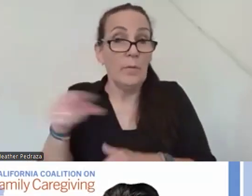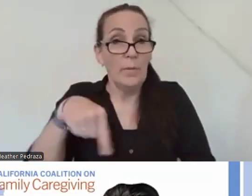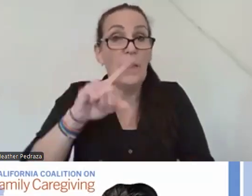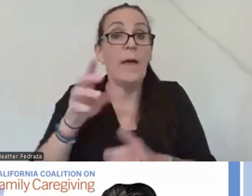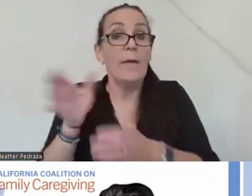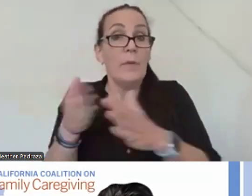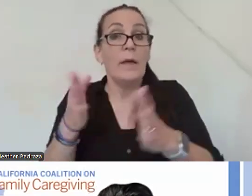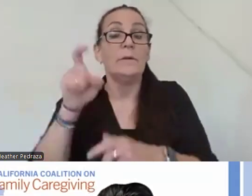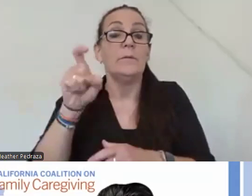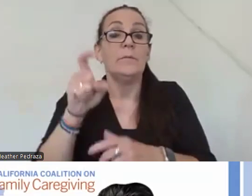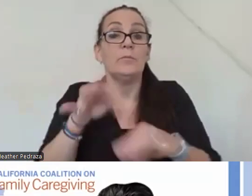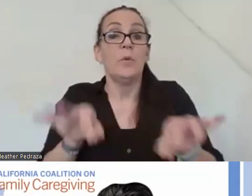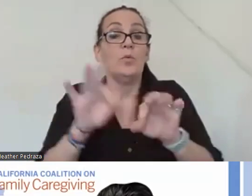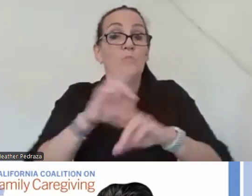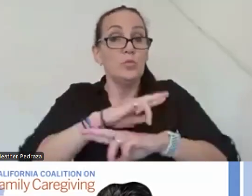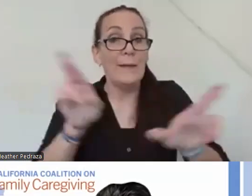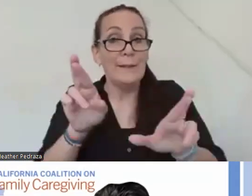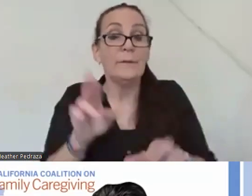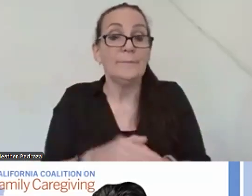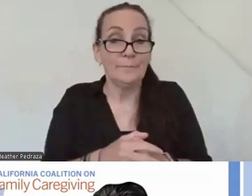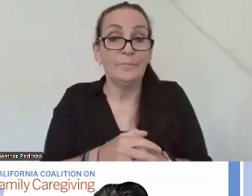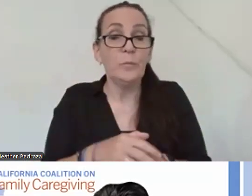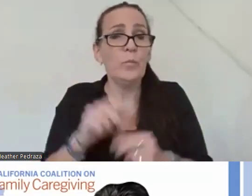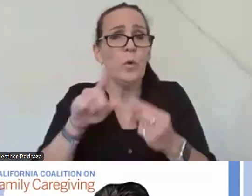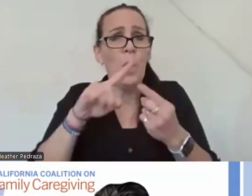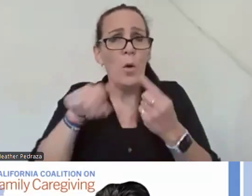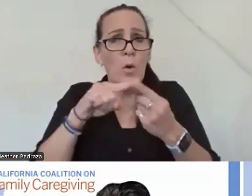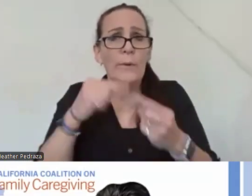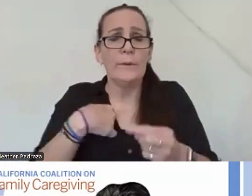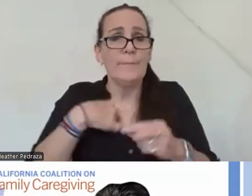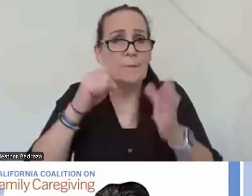24, when I looked at the data, I didn't see readiness.